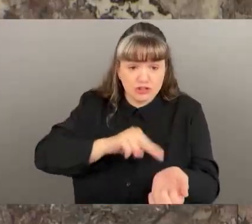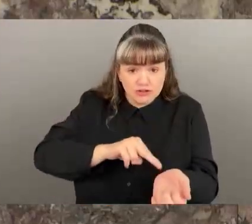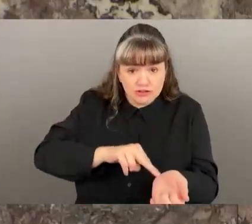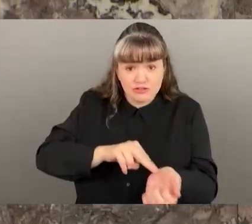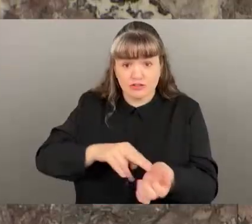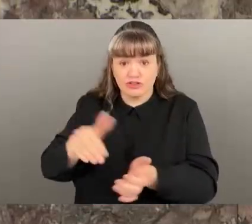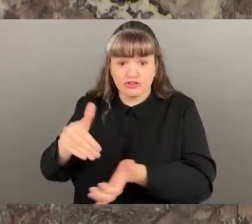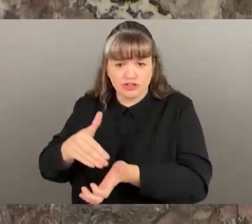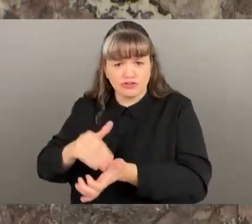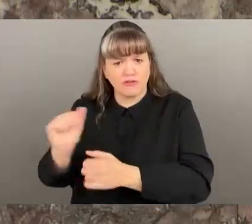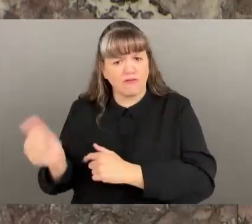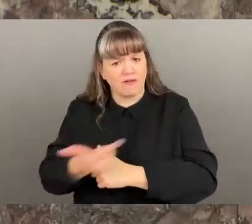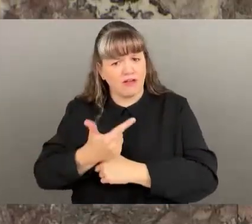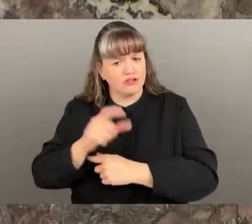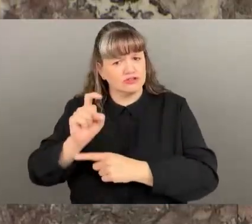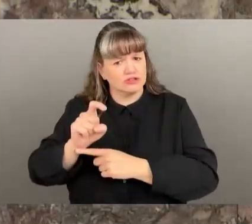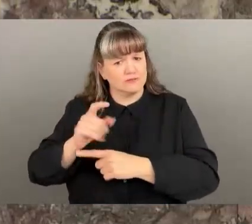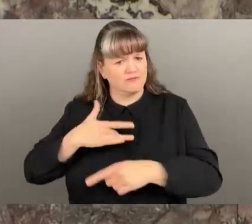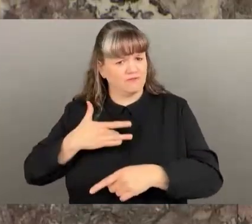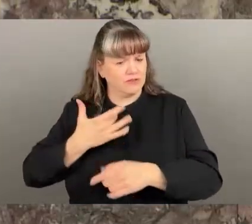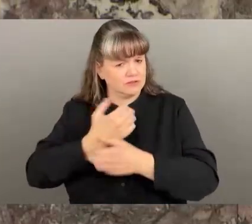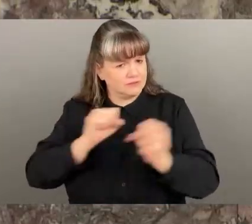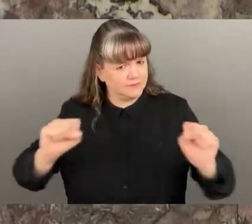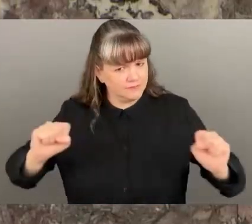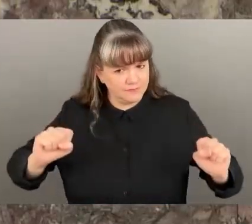overdose prevention services are important.